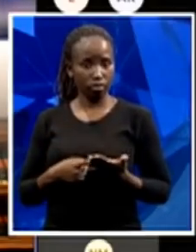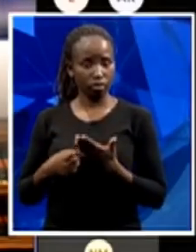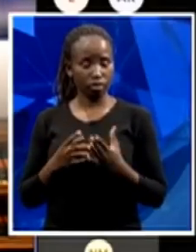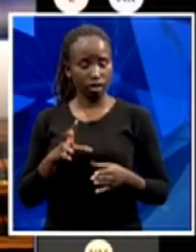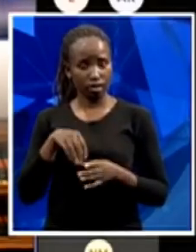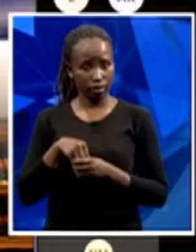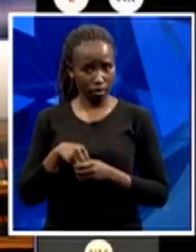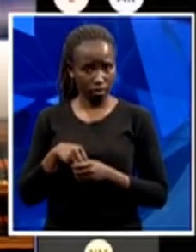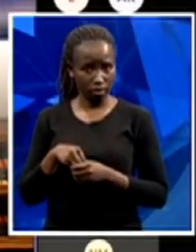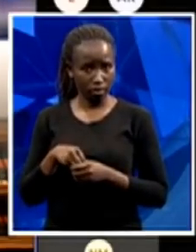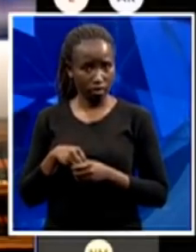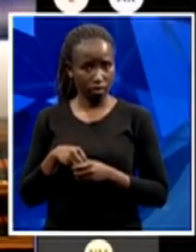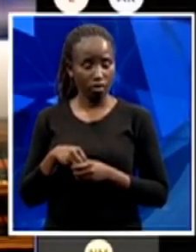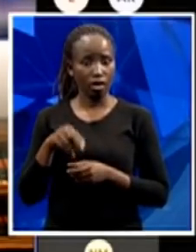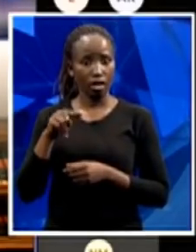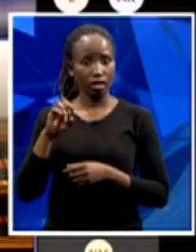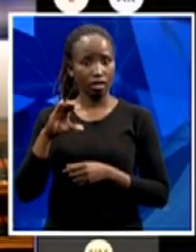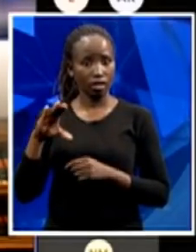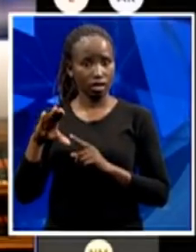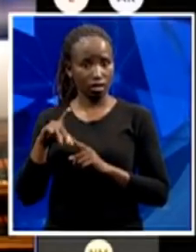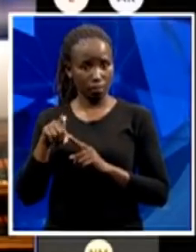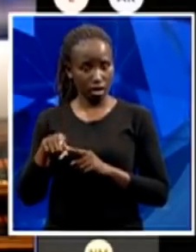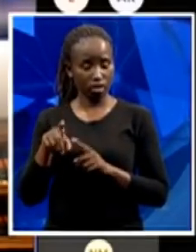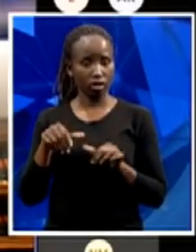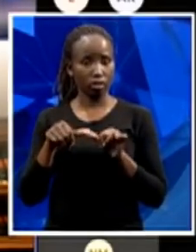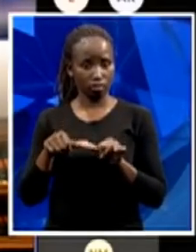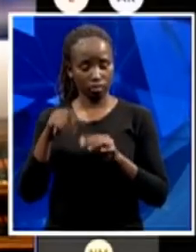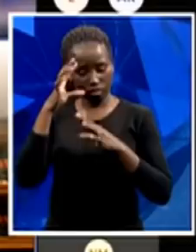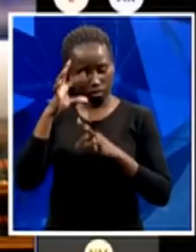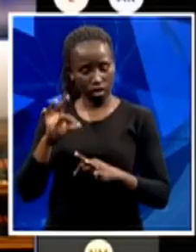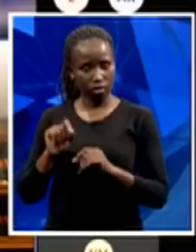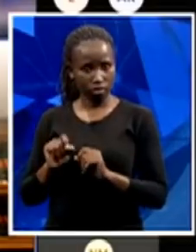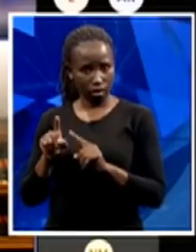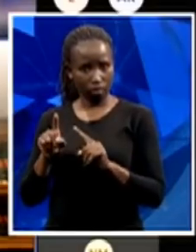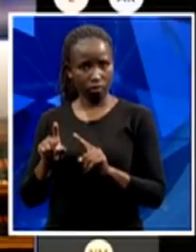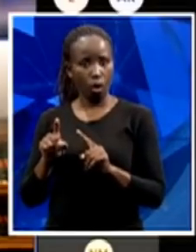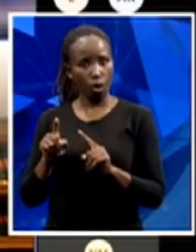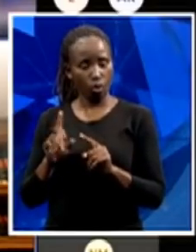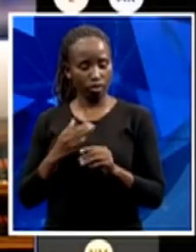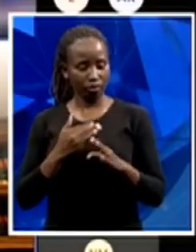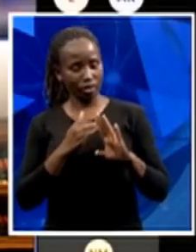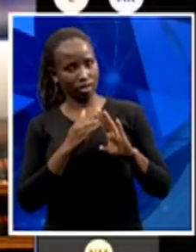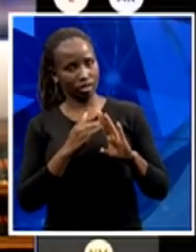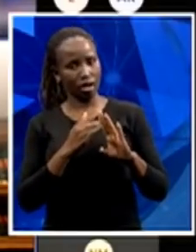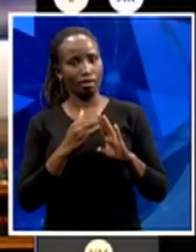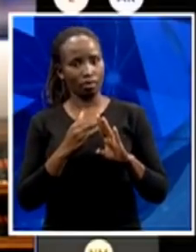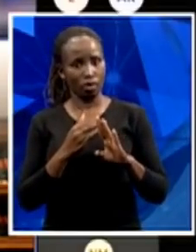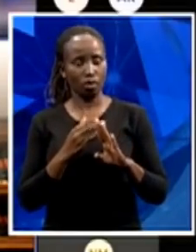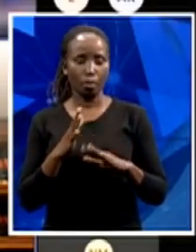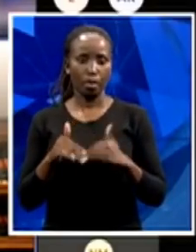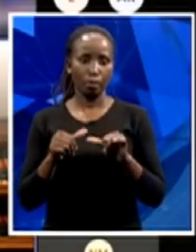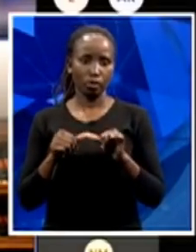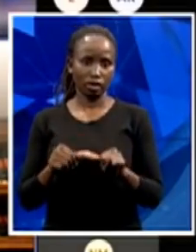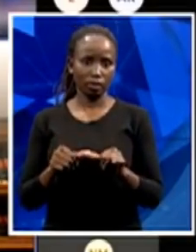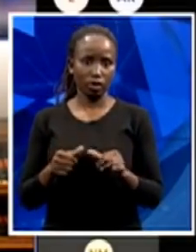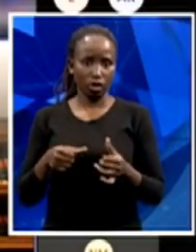convene, take a decision whether to institute or defend those proceedings, and then, in appropriate circumstances, delegate